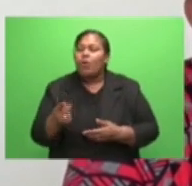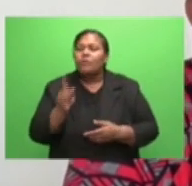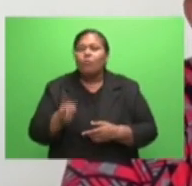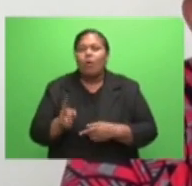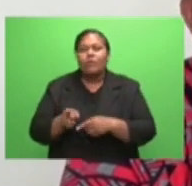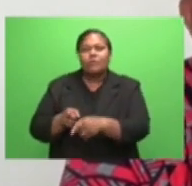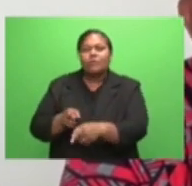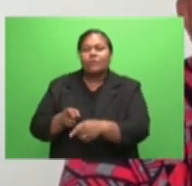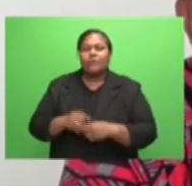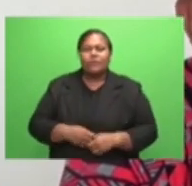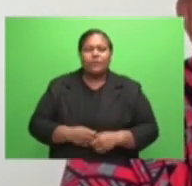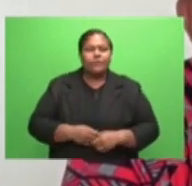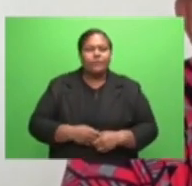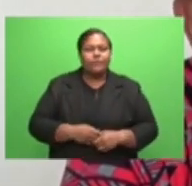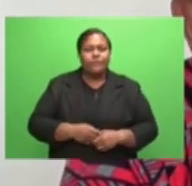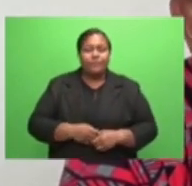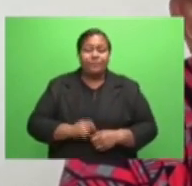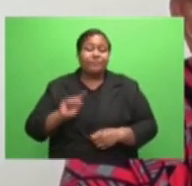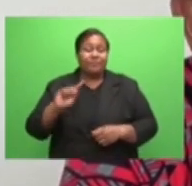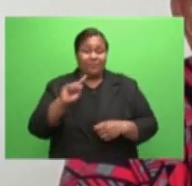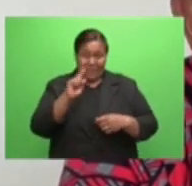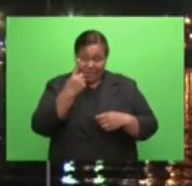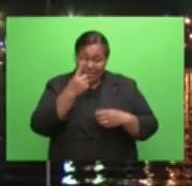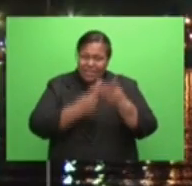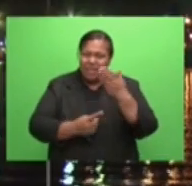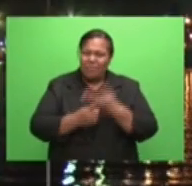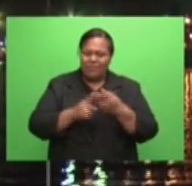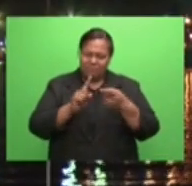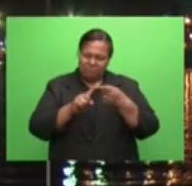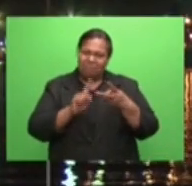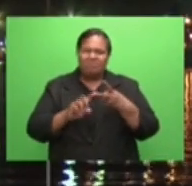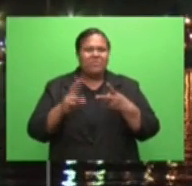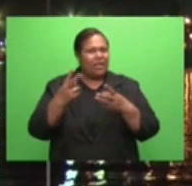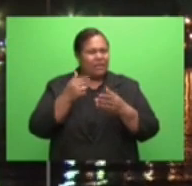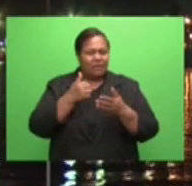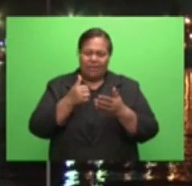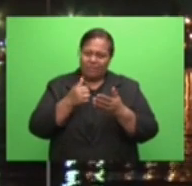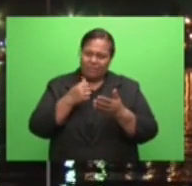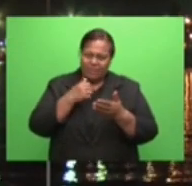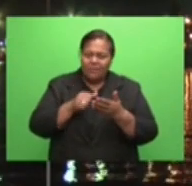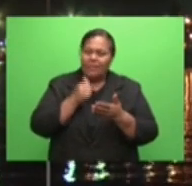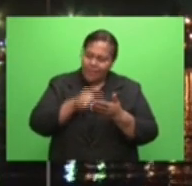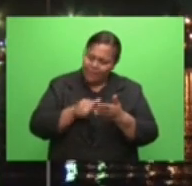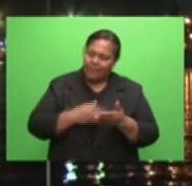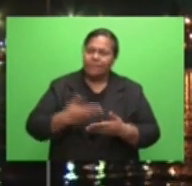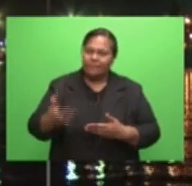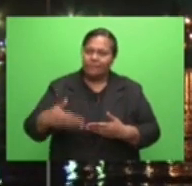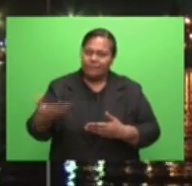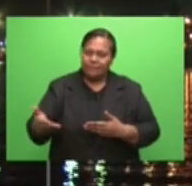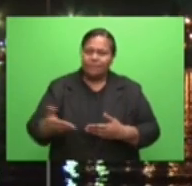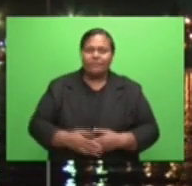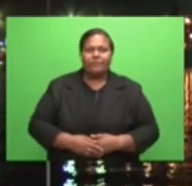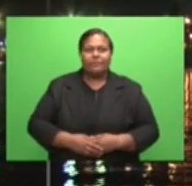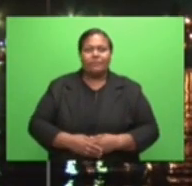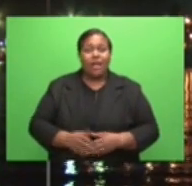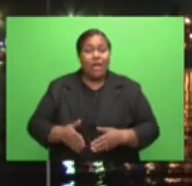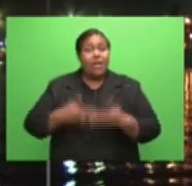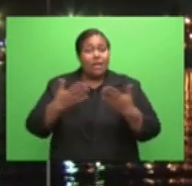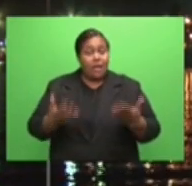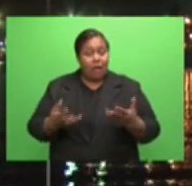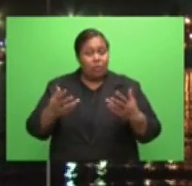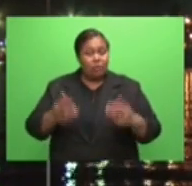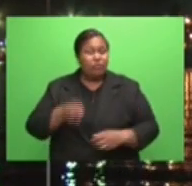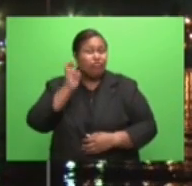things like first-time offense, second-time offense, and all that. A virtual development training course has been launched to assist Fijians